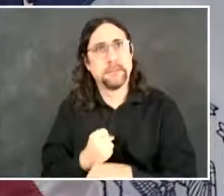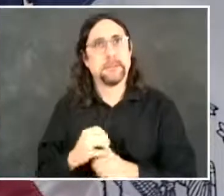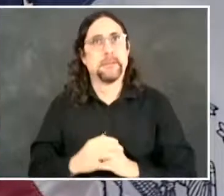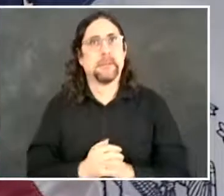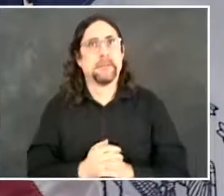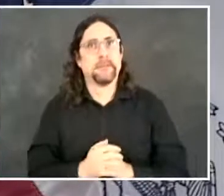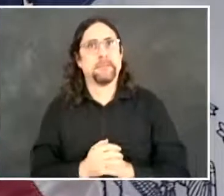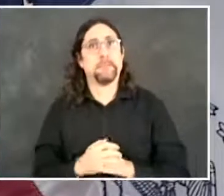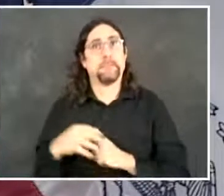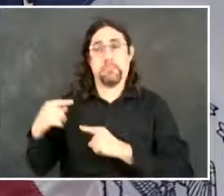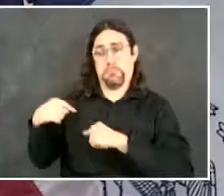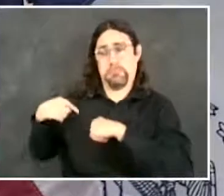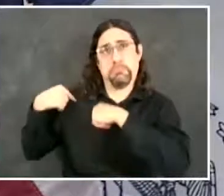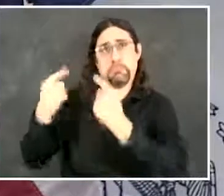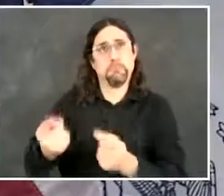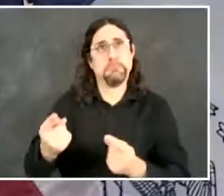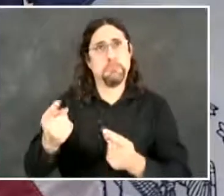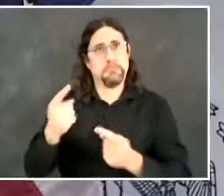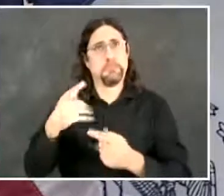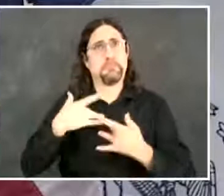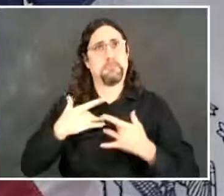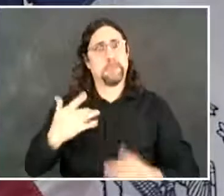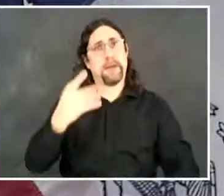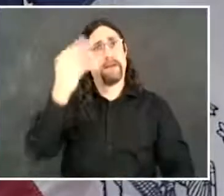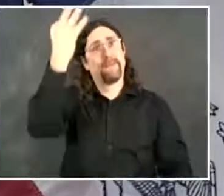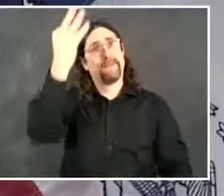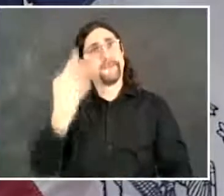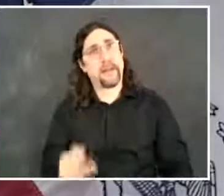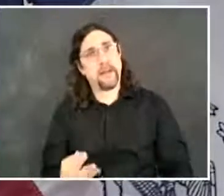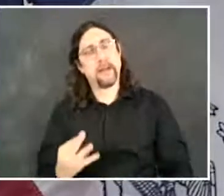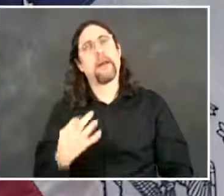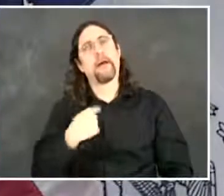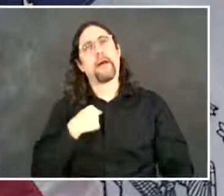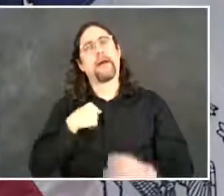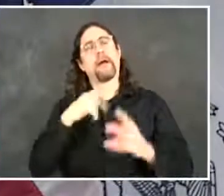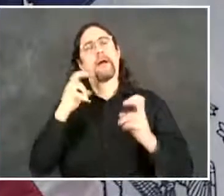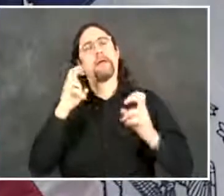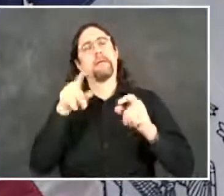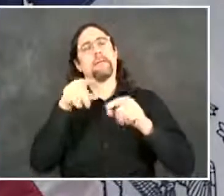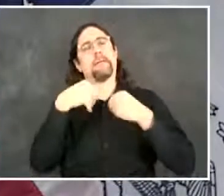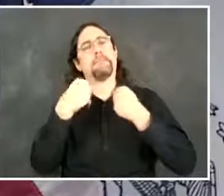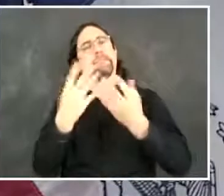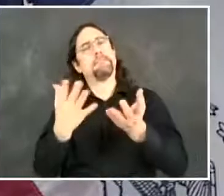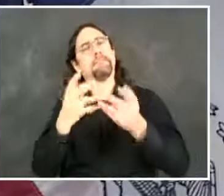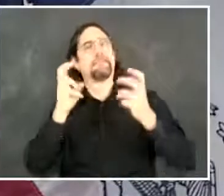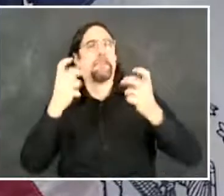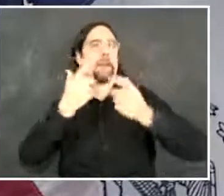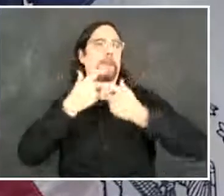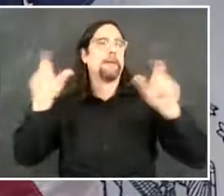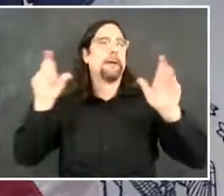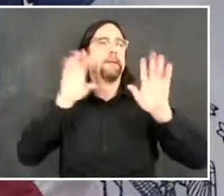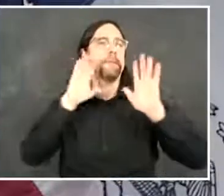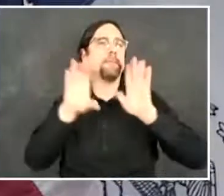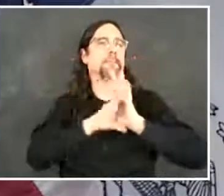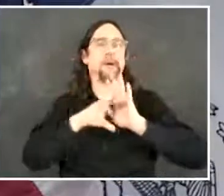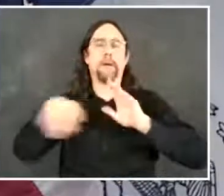in perspective. Okay. So what do the indicators tell us when they look at them in big